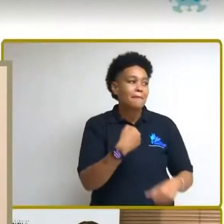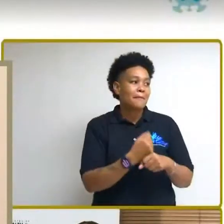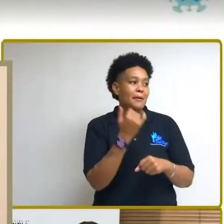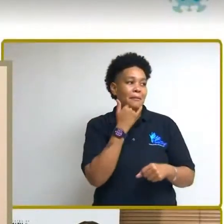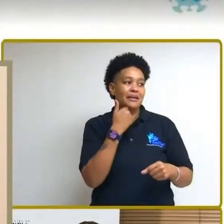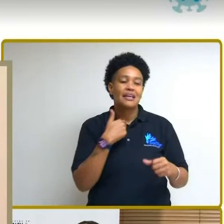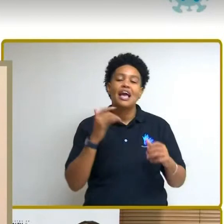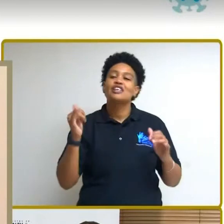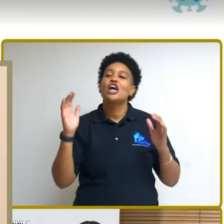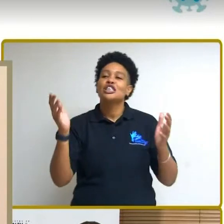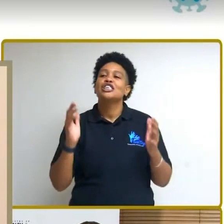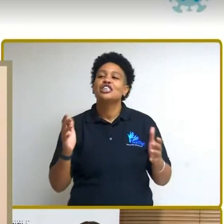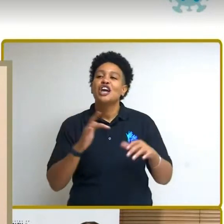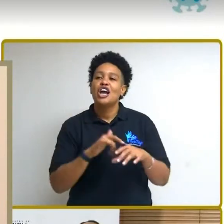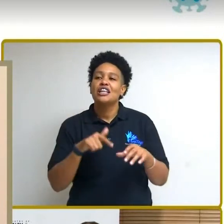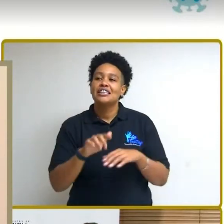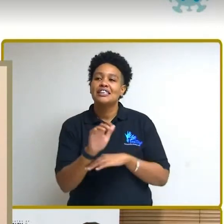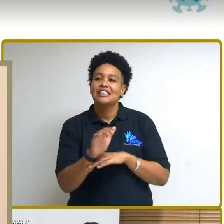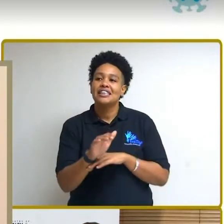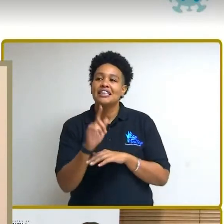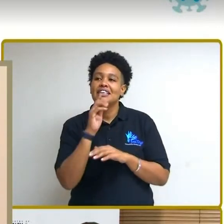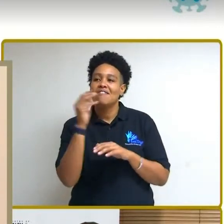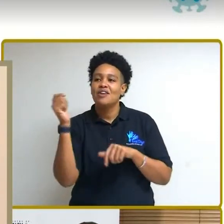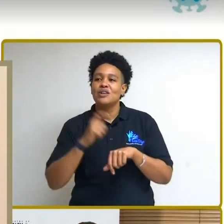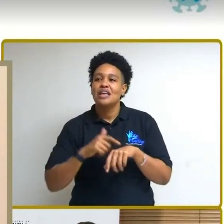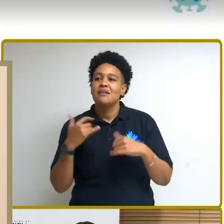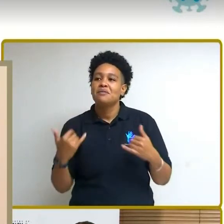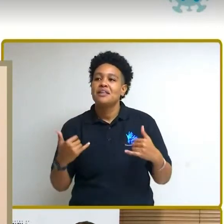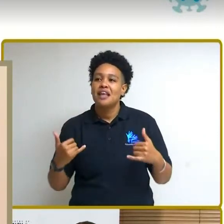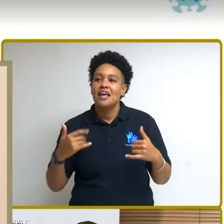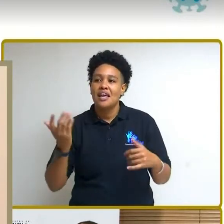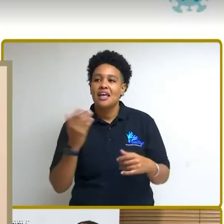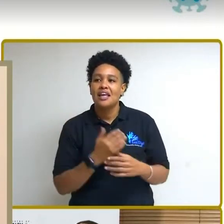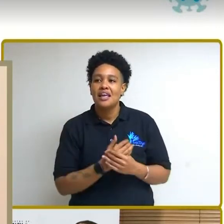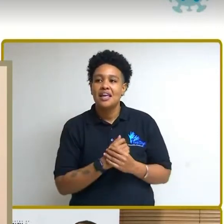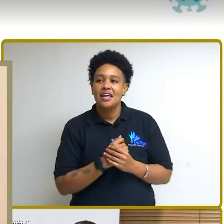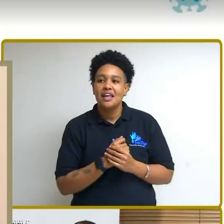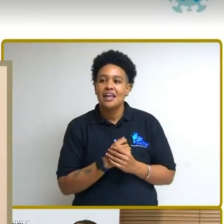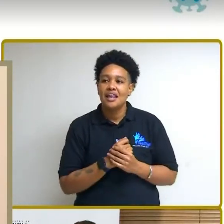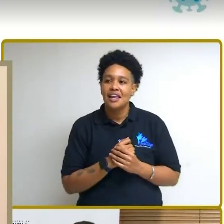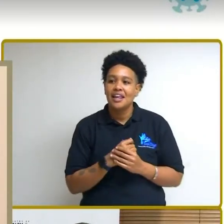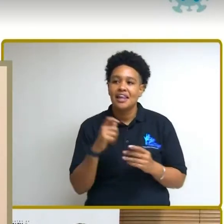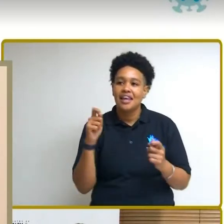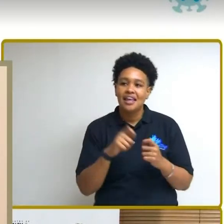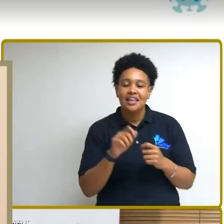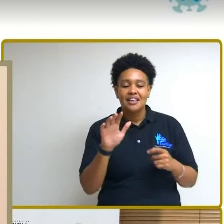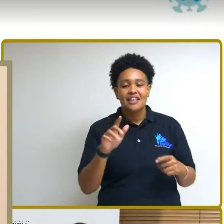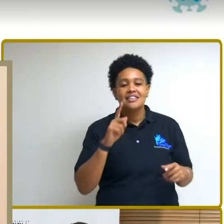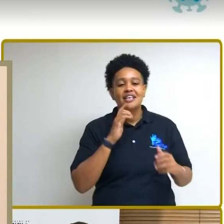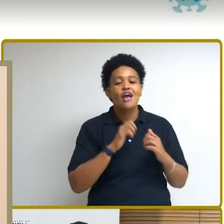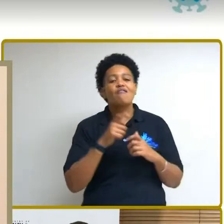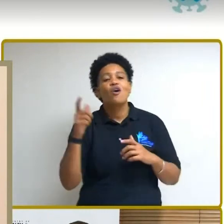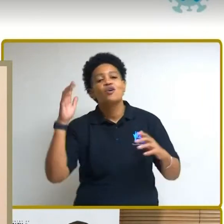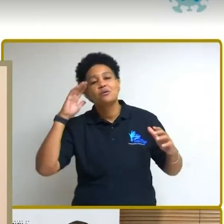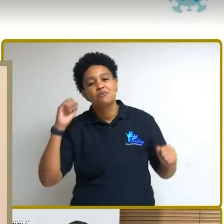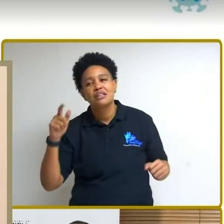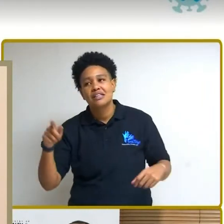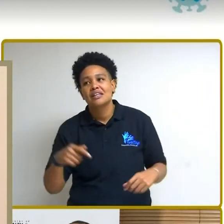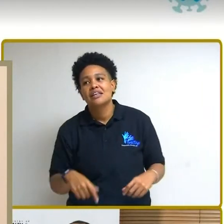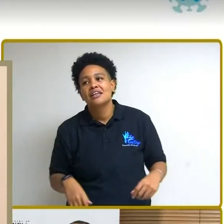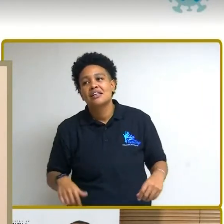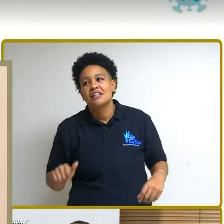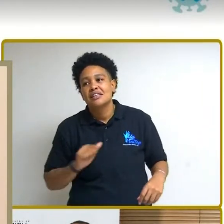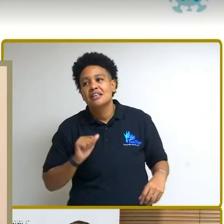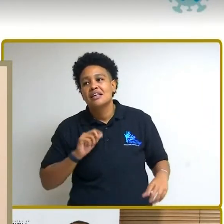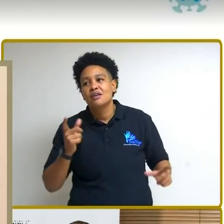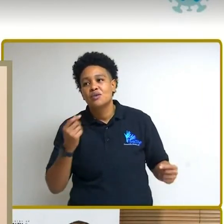just spoke to you earlier this evening, at least a couple of times today. How are you? Exactly. How are you, Mr. President? I